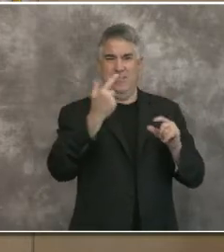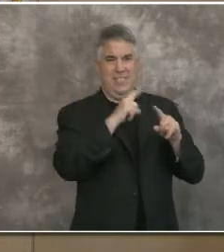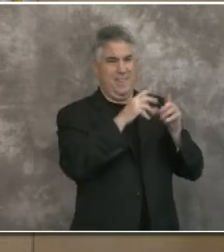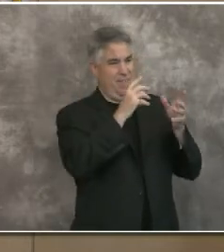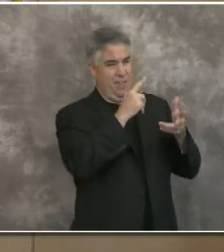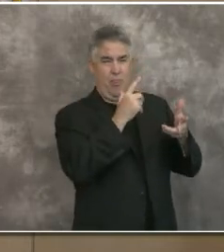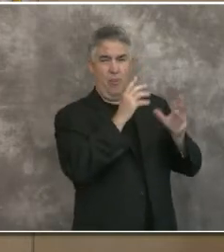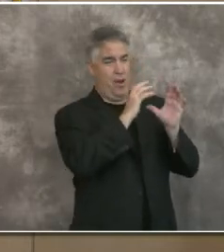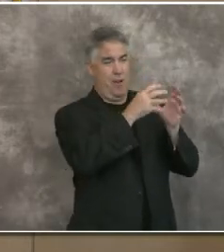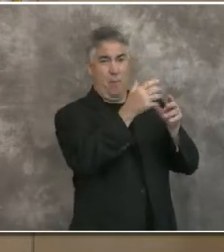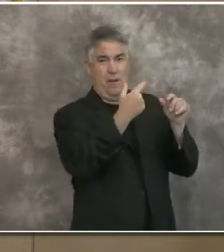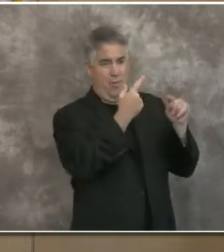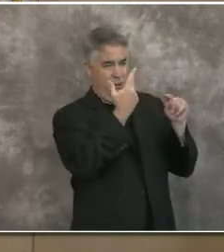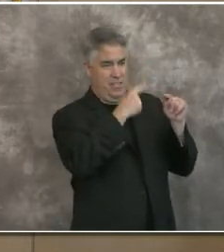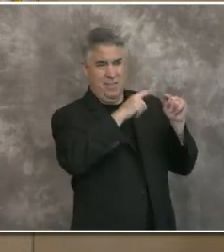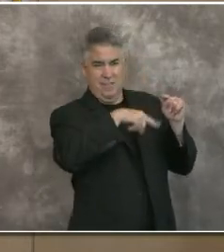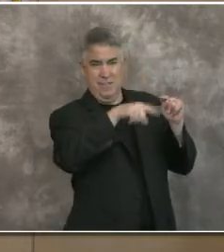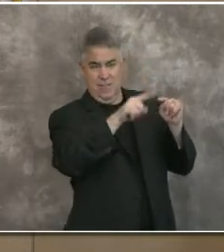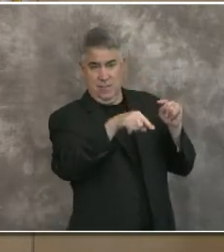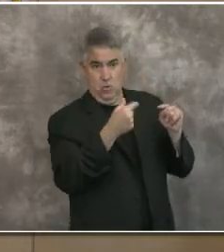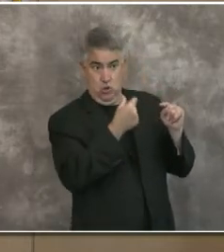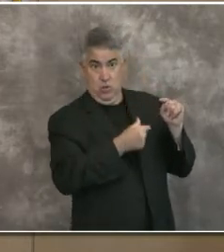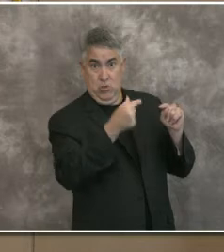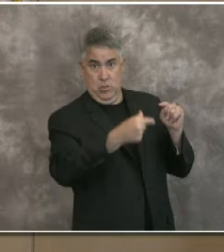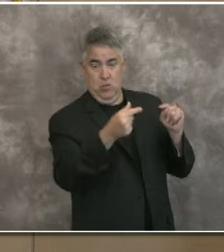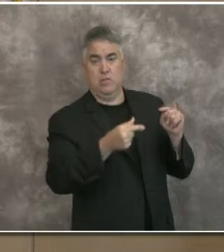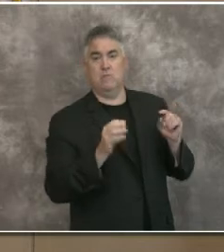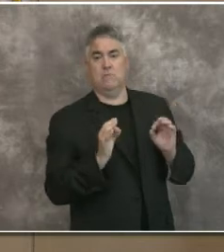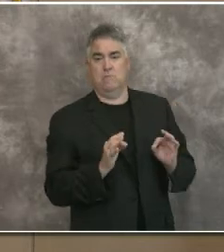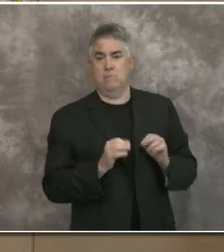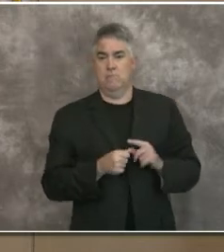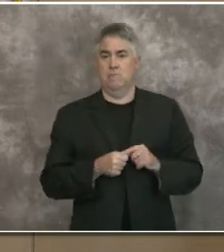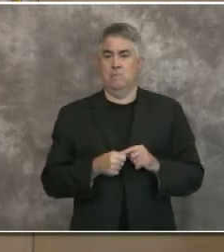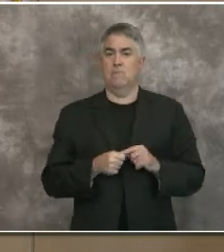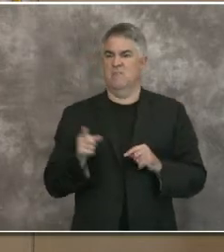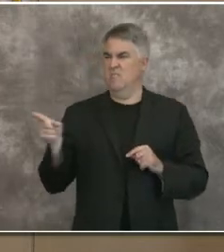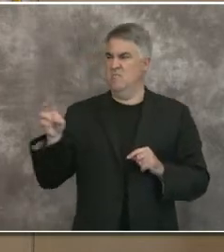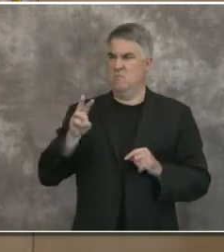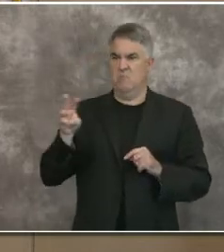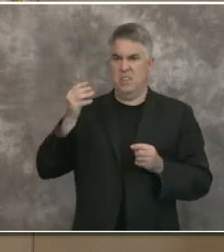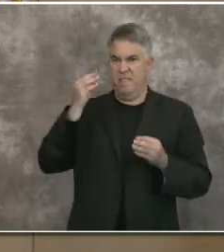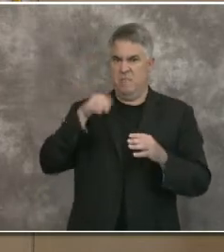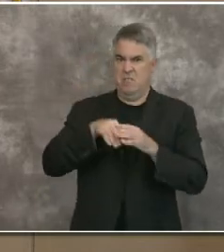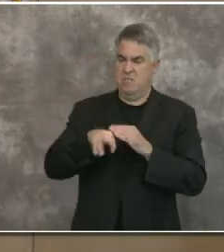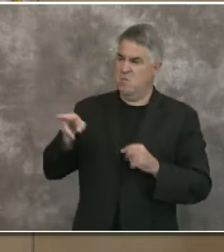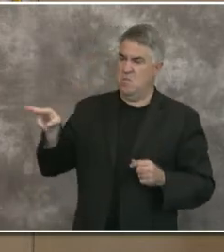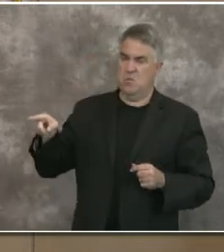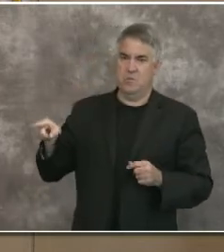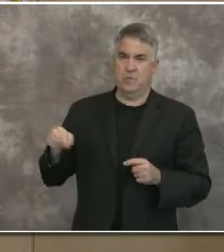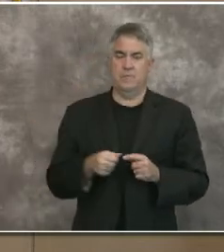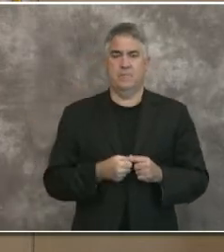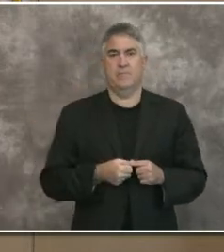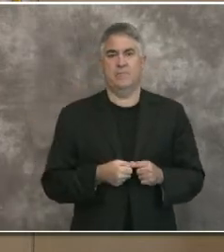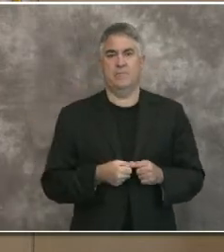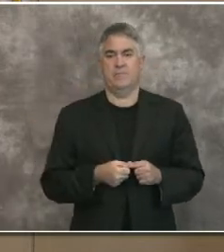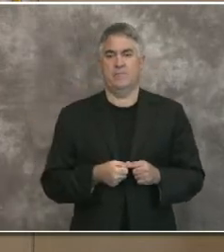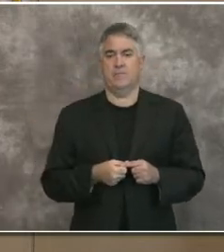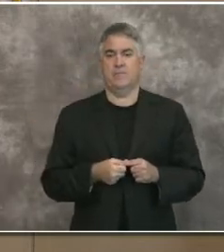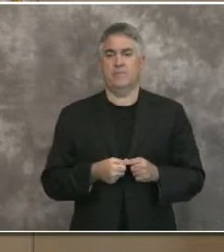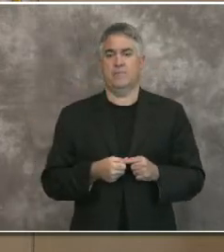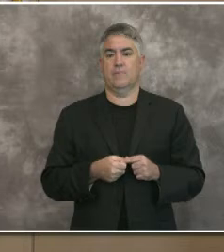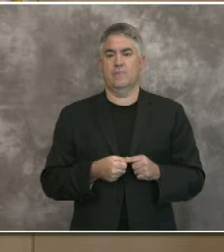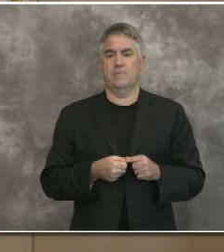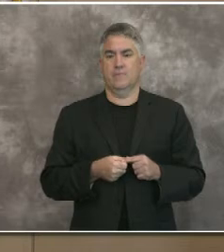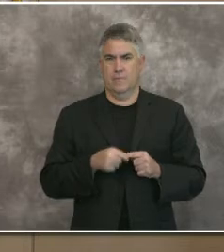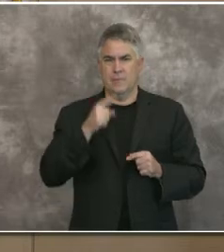same website before me. Additionally, we will soon see additional